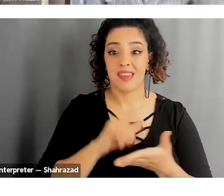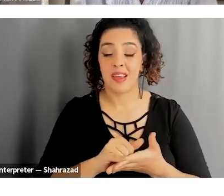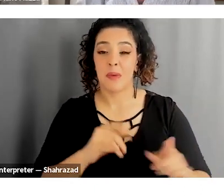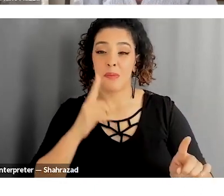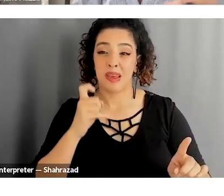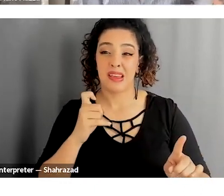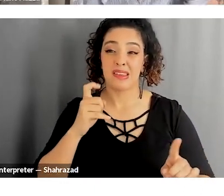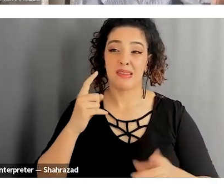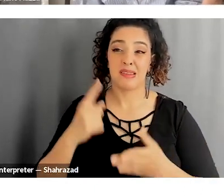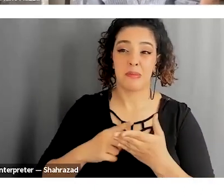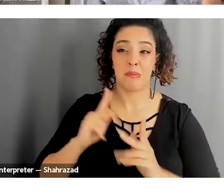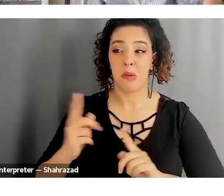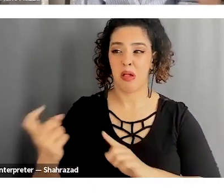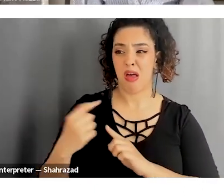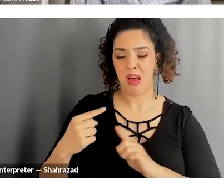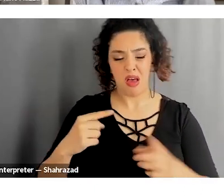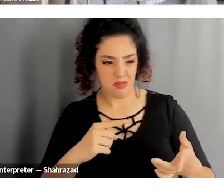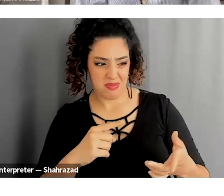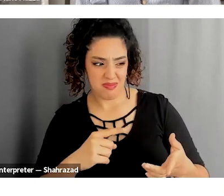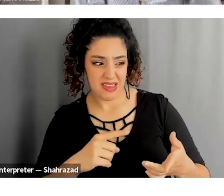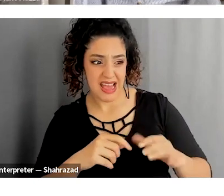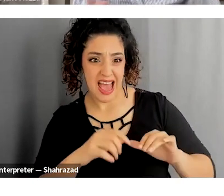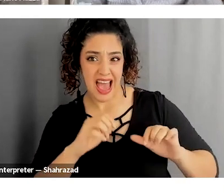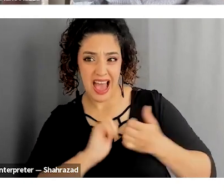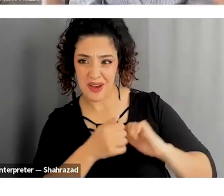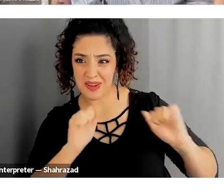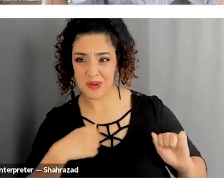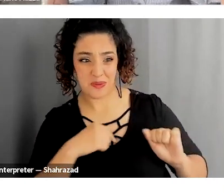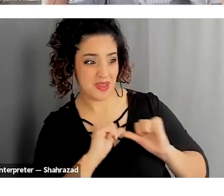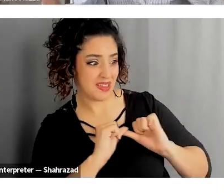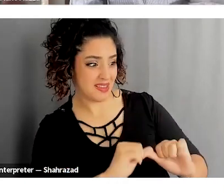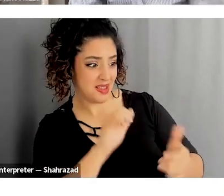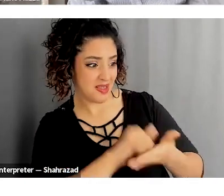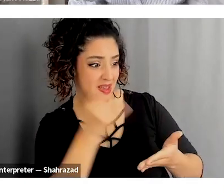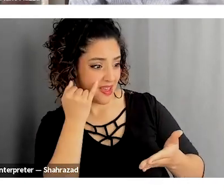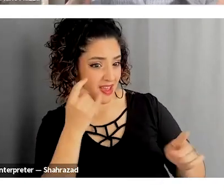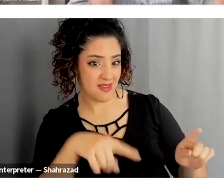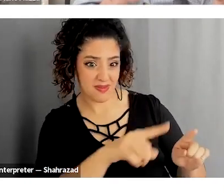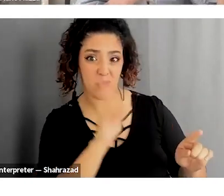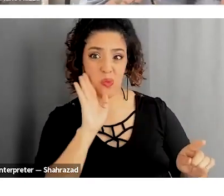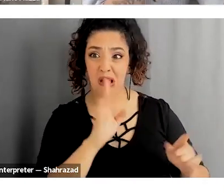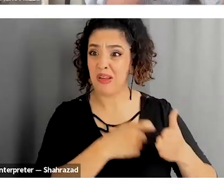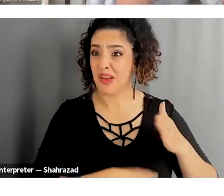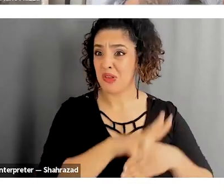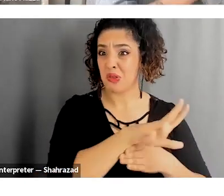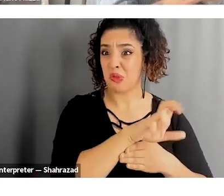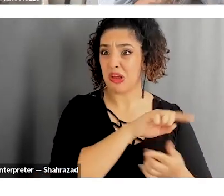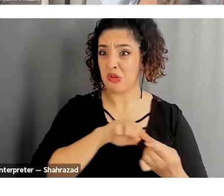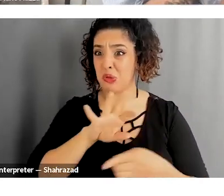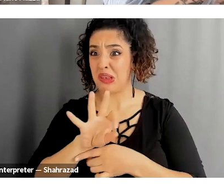going to cost $300 to $900? And this is the tough thing with fast fashion, right? If everyone